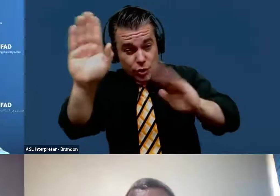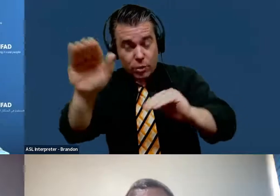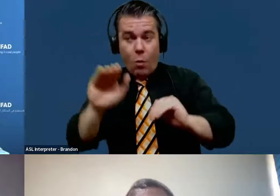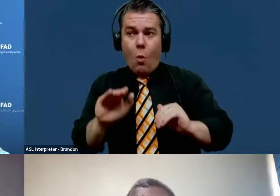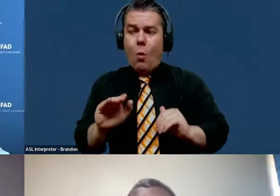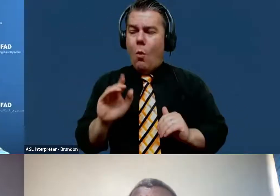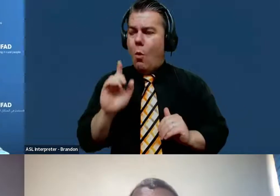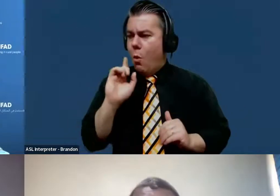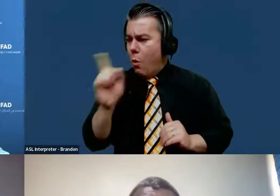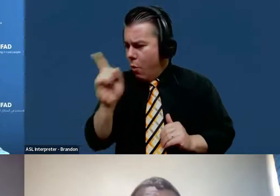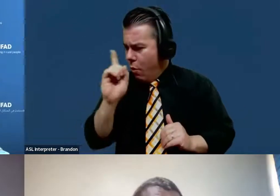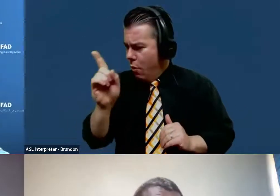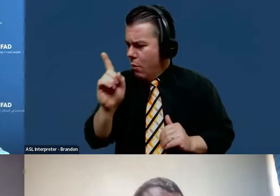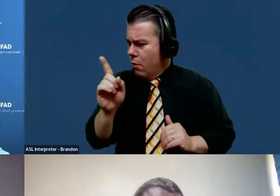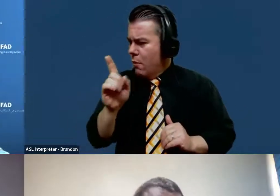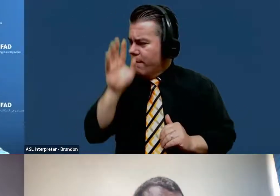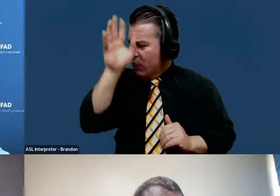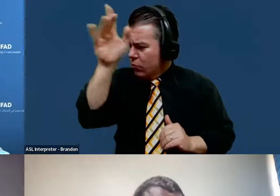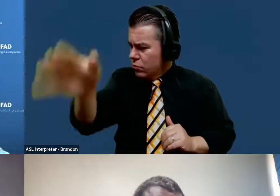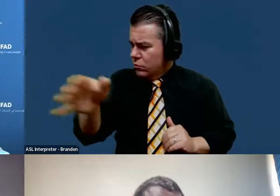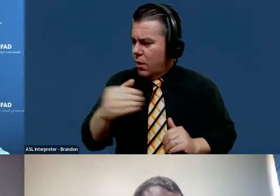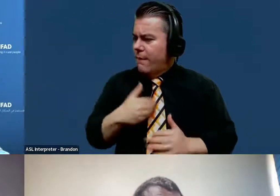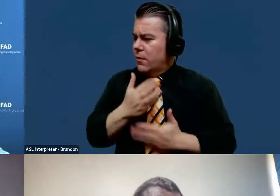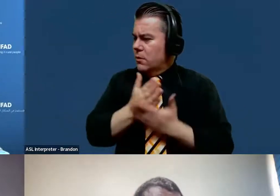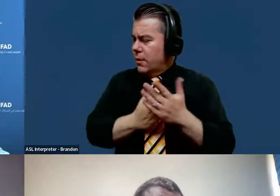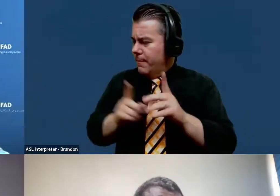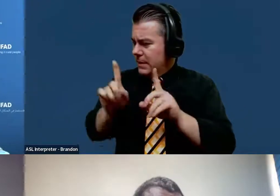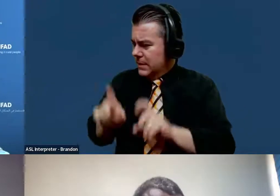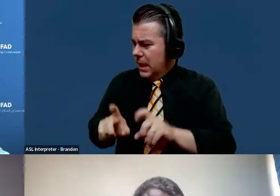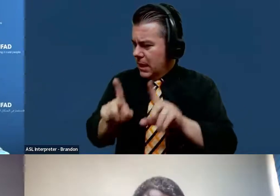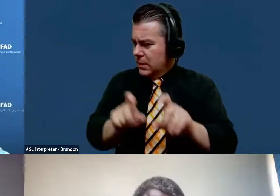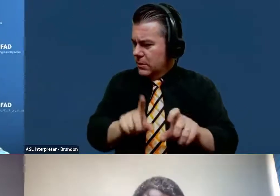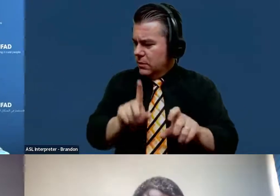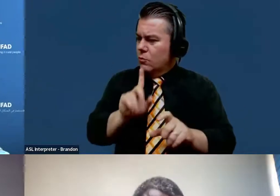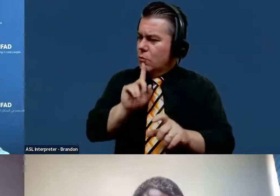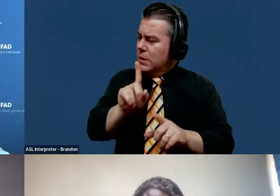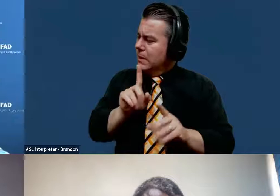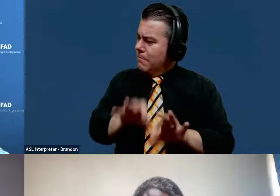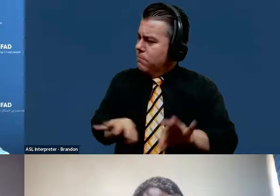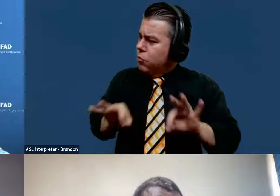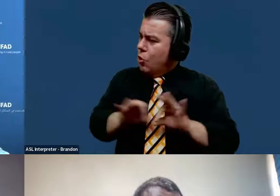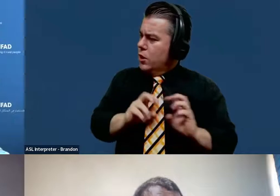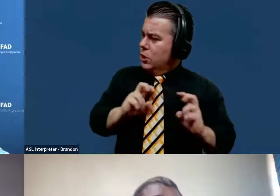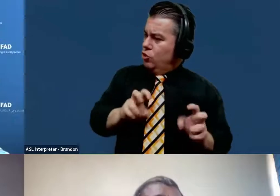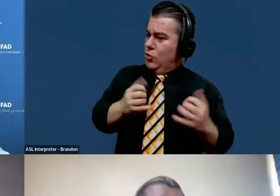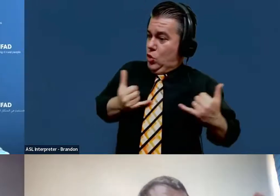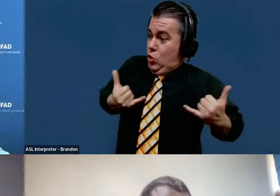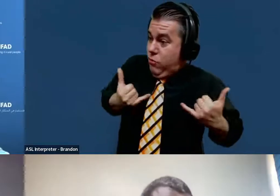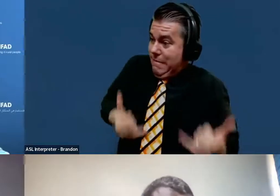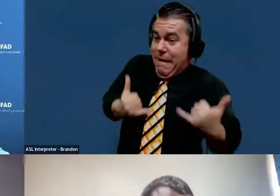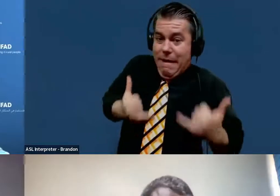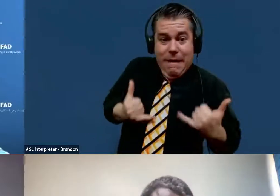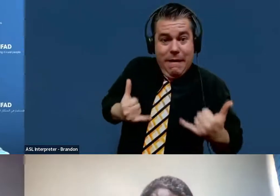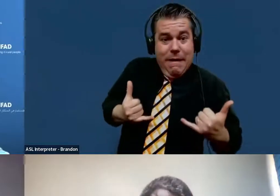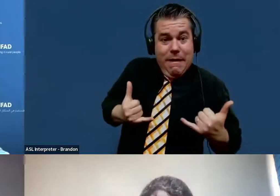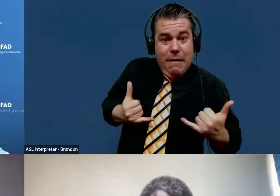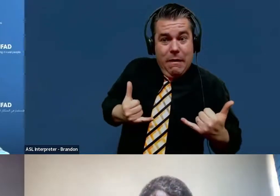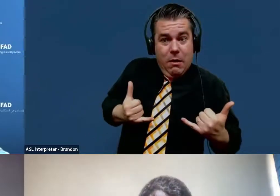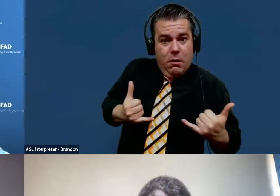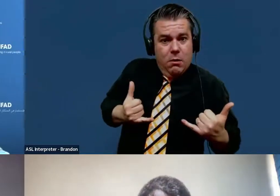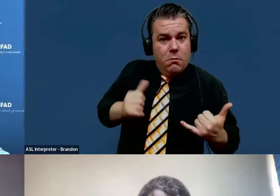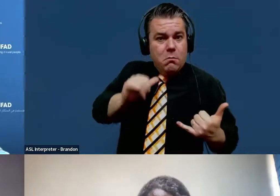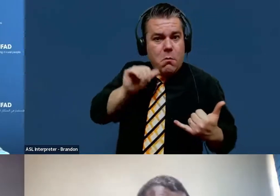future, there are some pests that are key issue in Africa today that may not be key issue